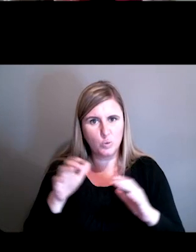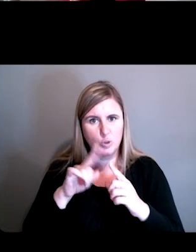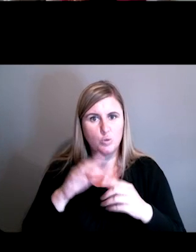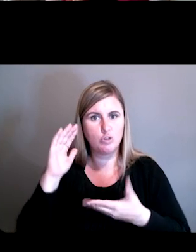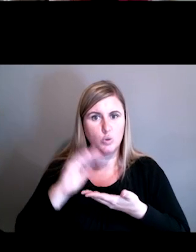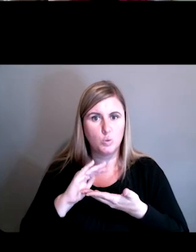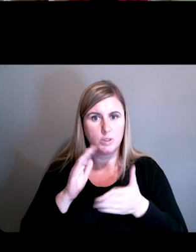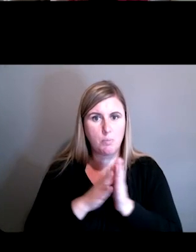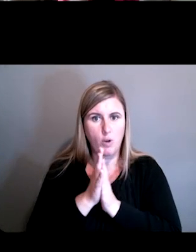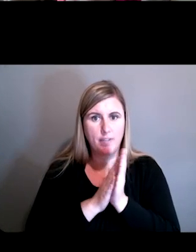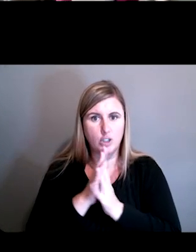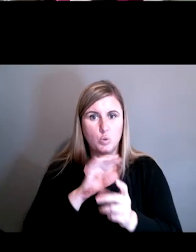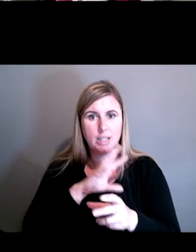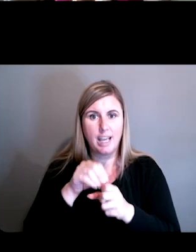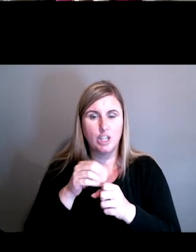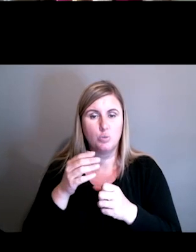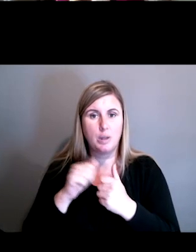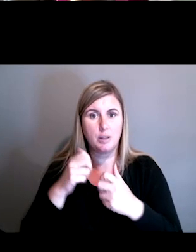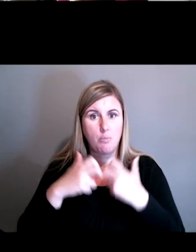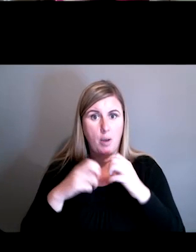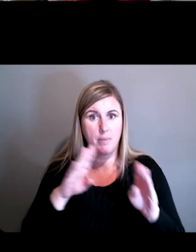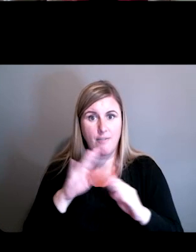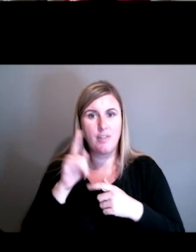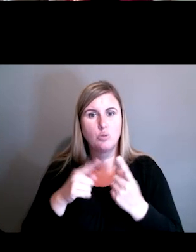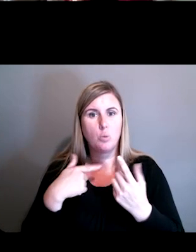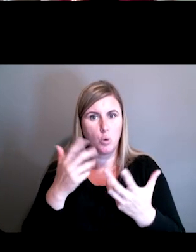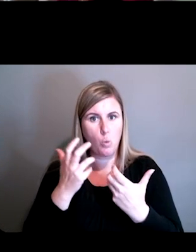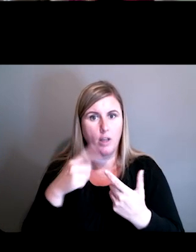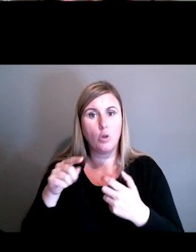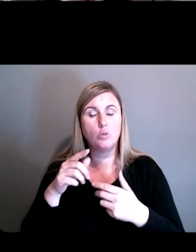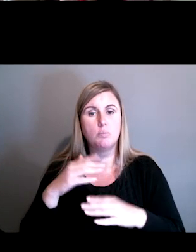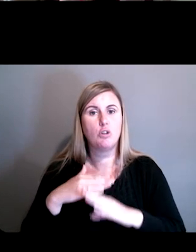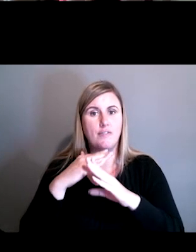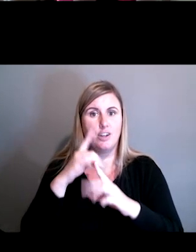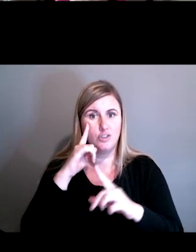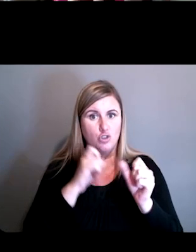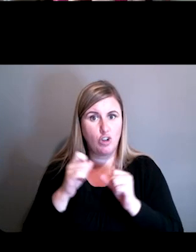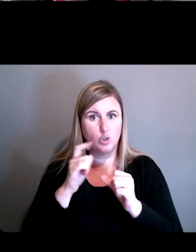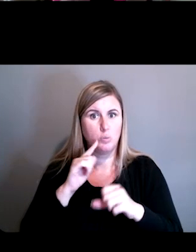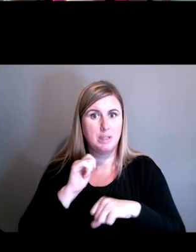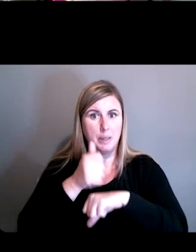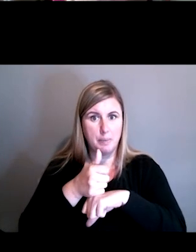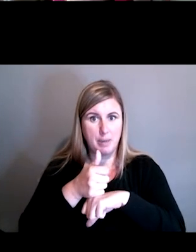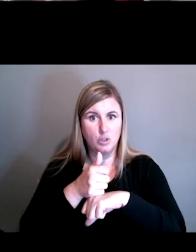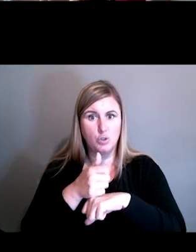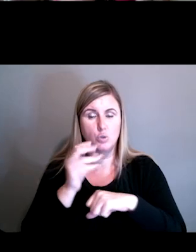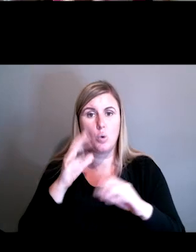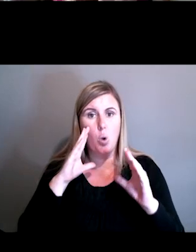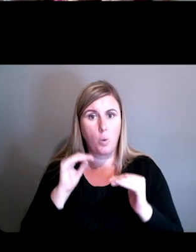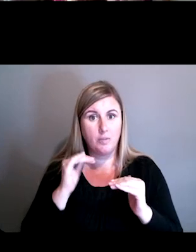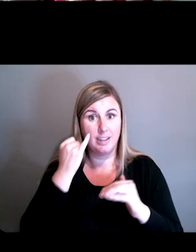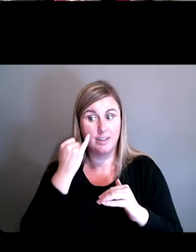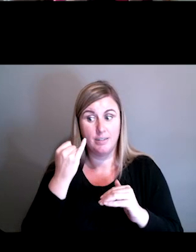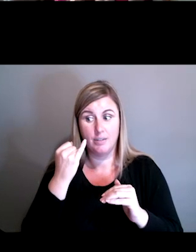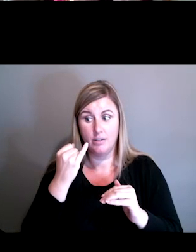really what we want. We want those preventative strategies to be implemented. So hopefully if we have that, the student will not want to